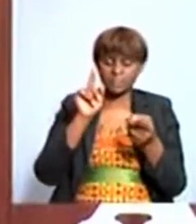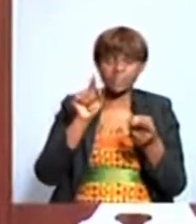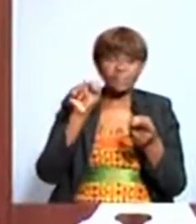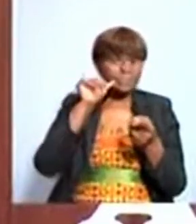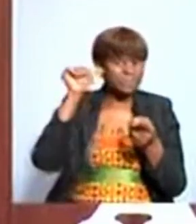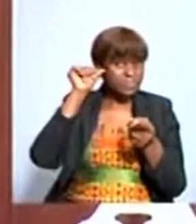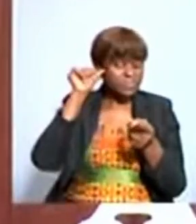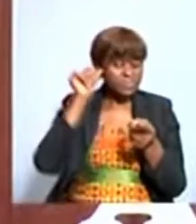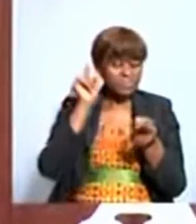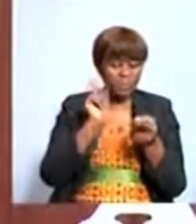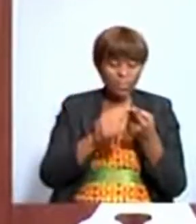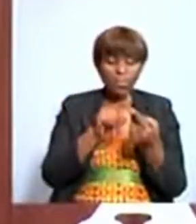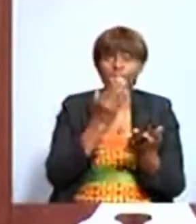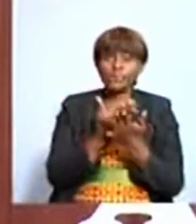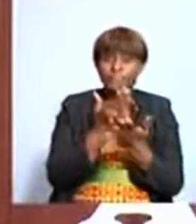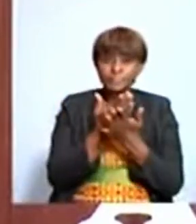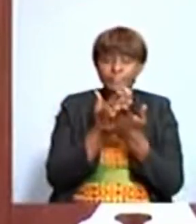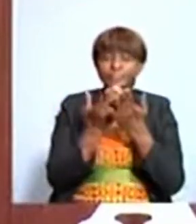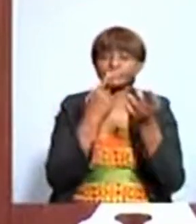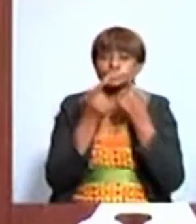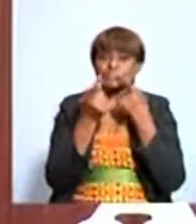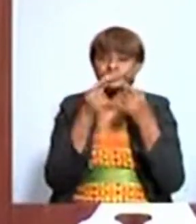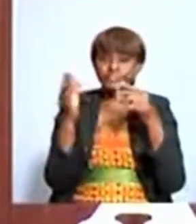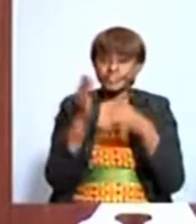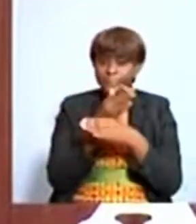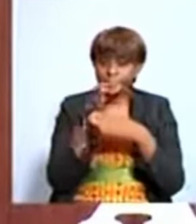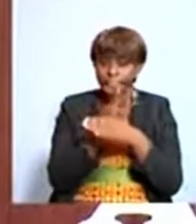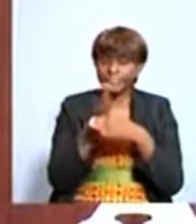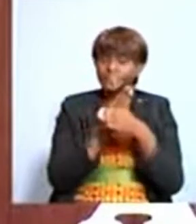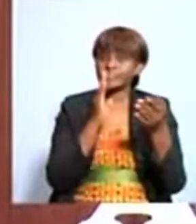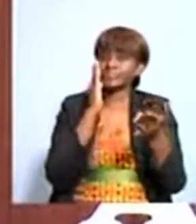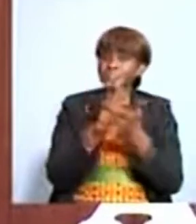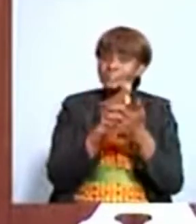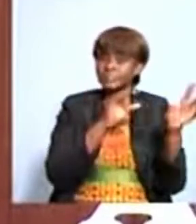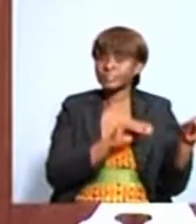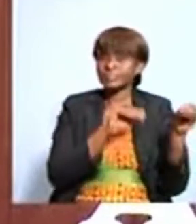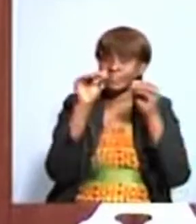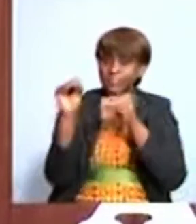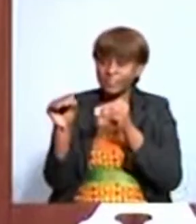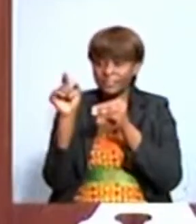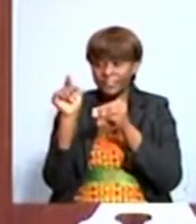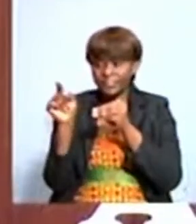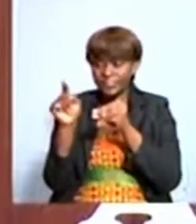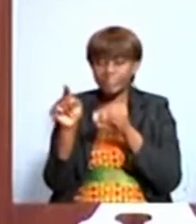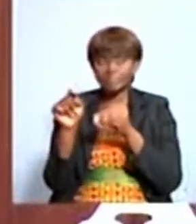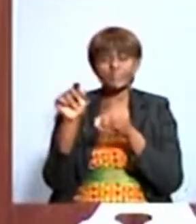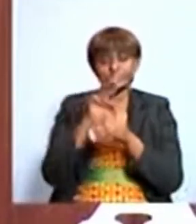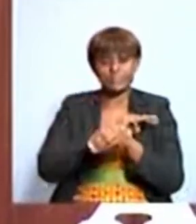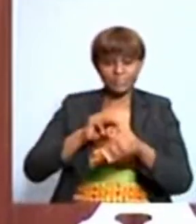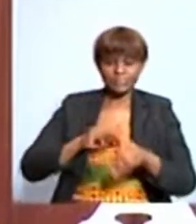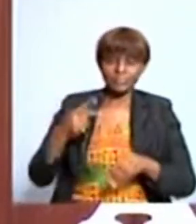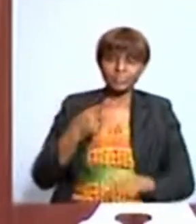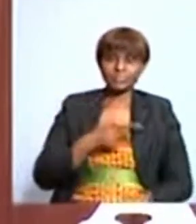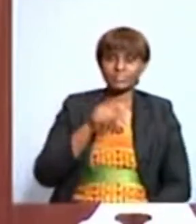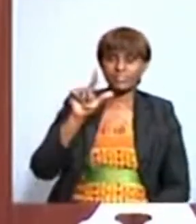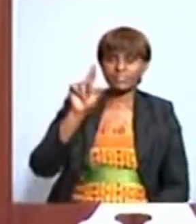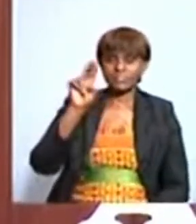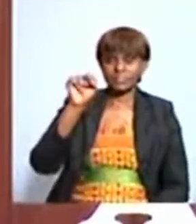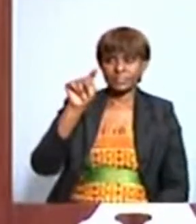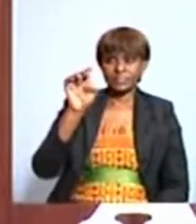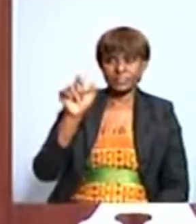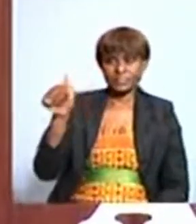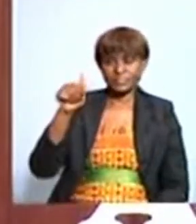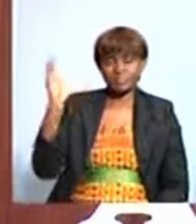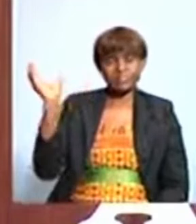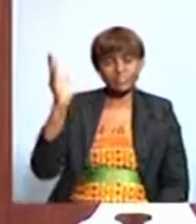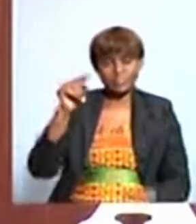yesterday, when this motion was under consideration, when business was interrupted for adjournment, it was Lunte Member of Parliament, Mr. Mutotokafoi, was on the